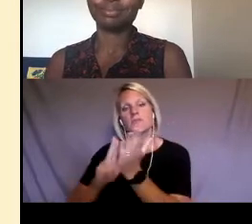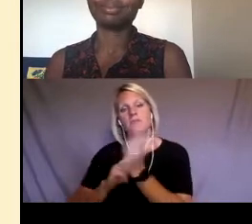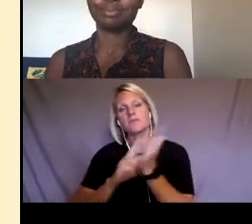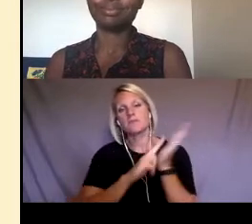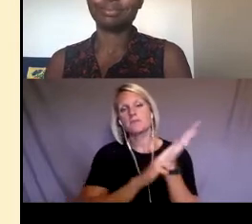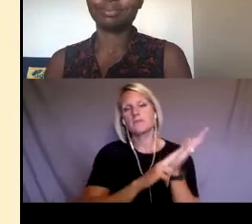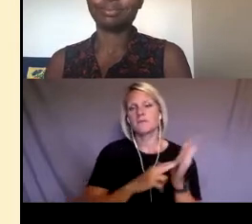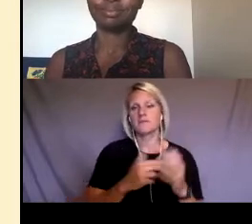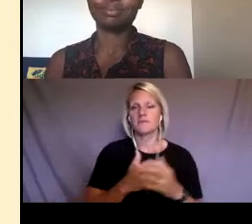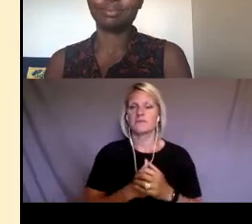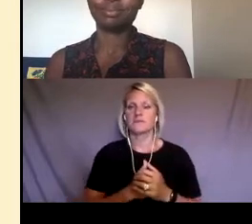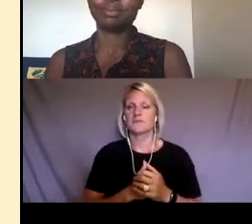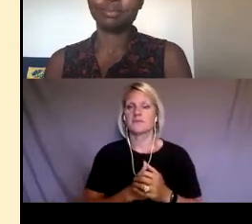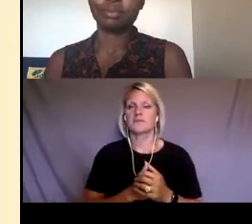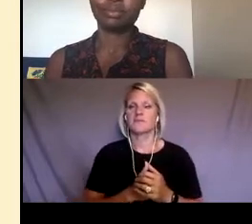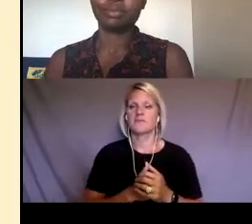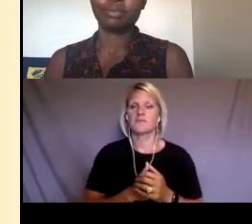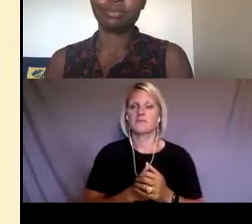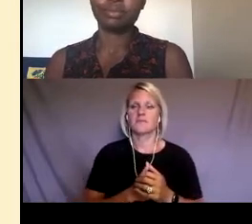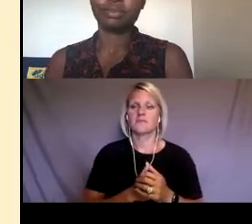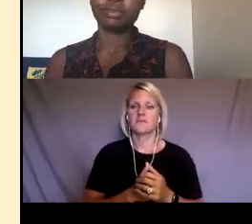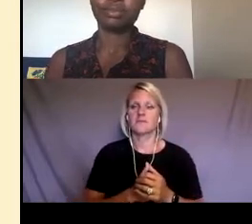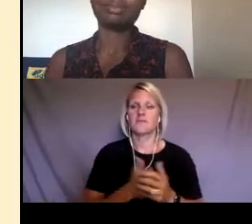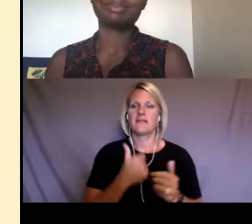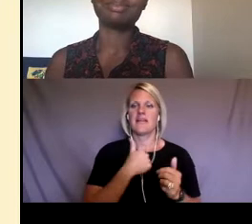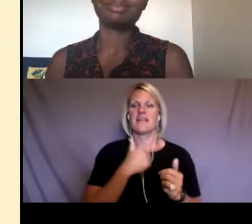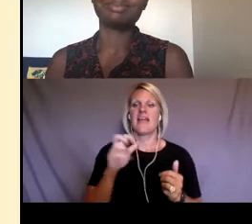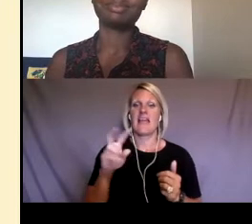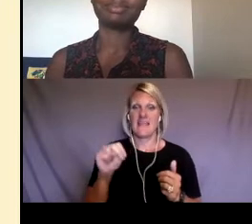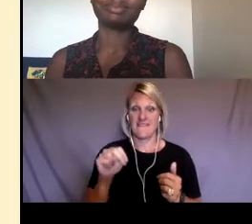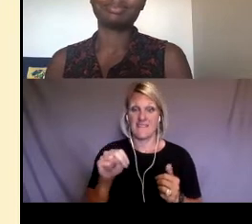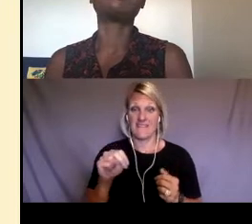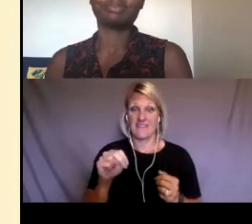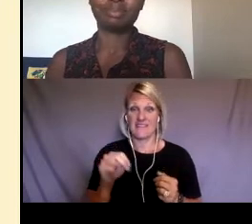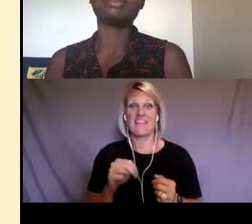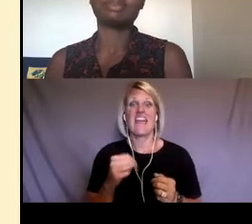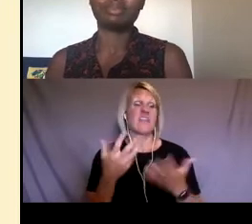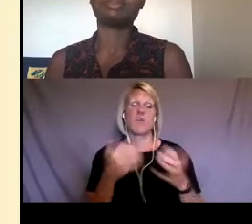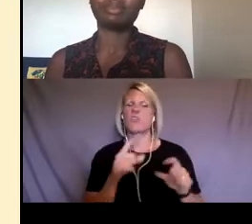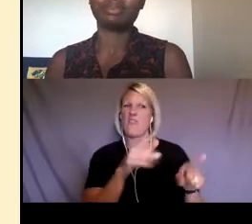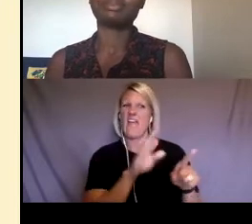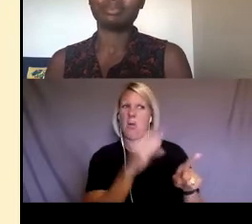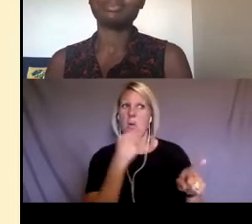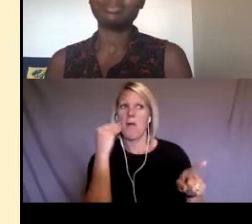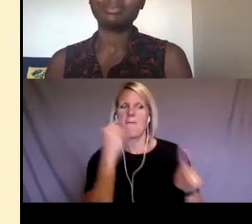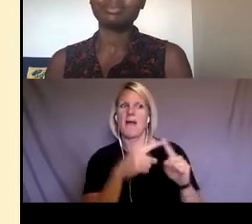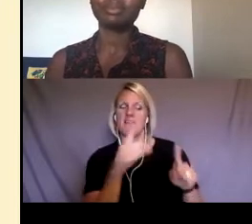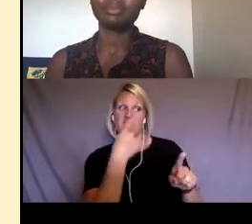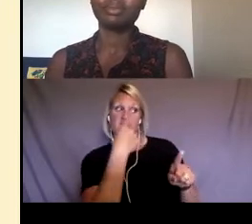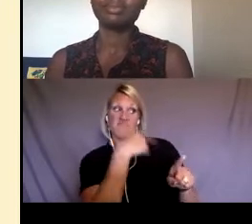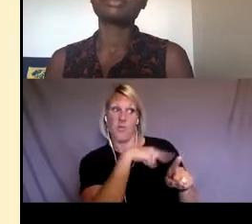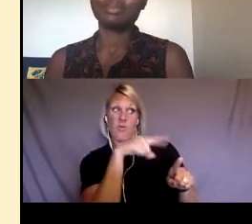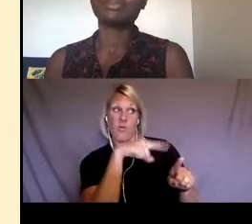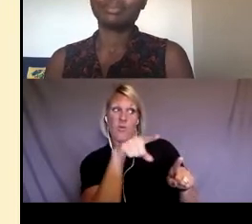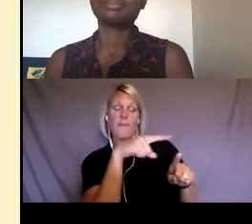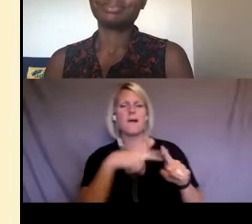enlisted some people to go to homes that I didn't want to go to, that they knew. But I mean, it definitely took a coordinated effort to